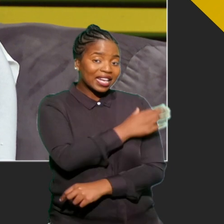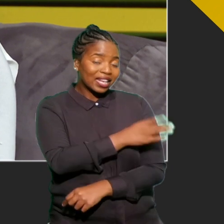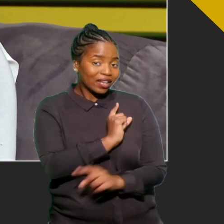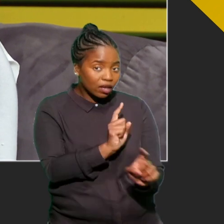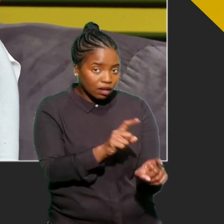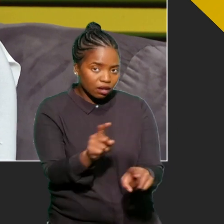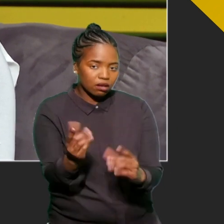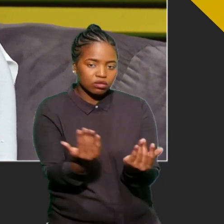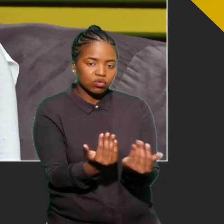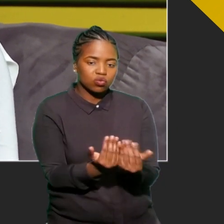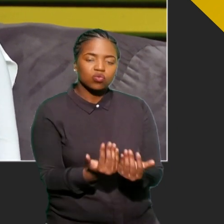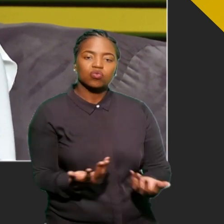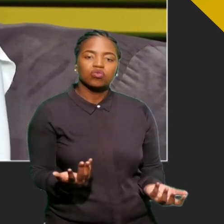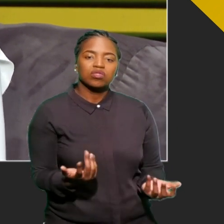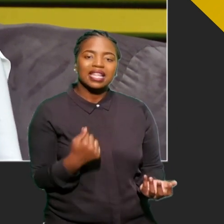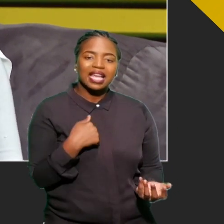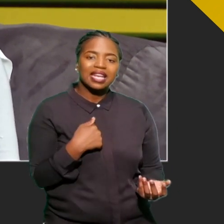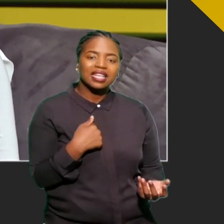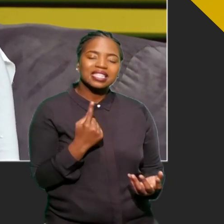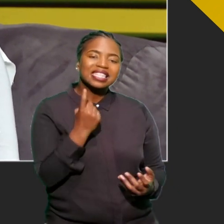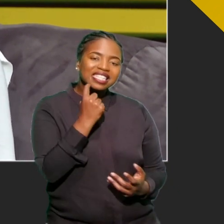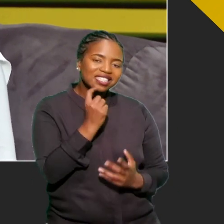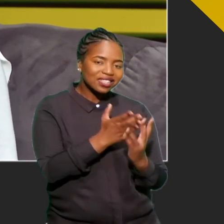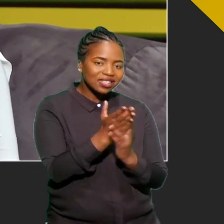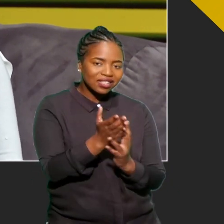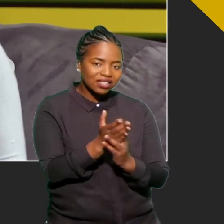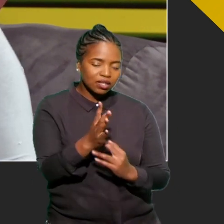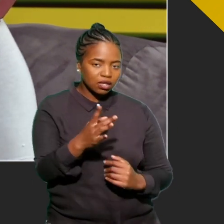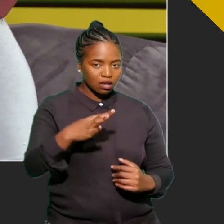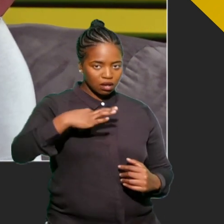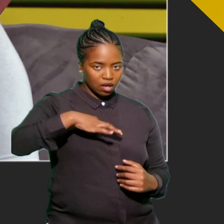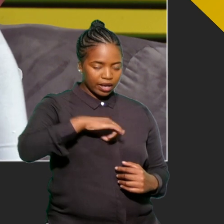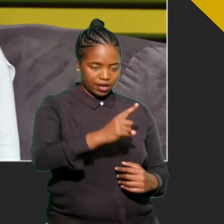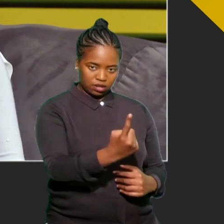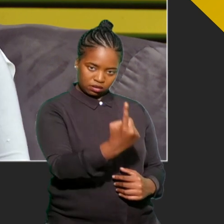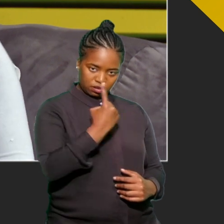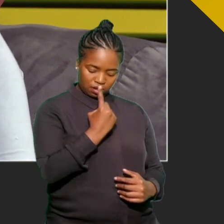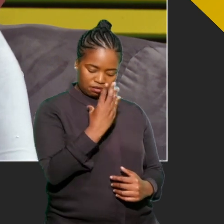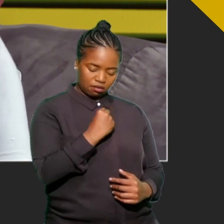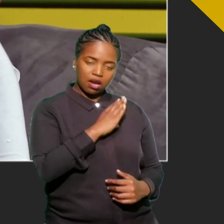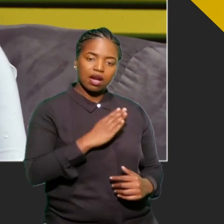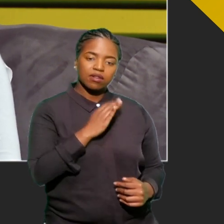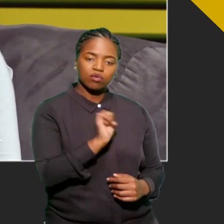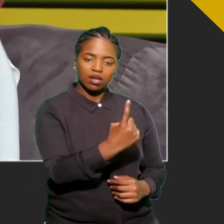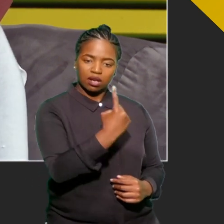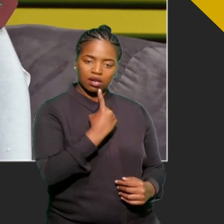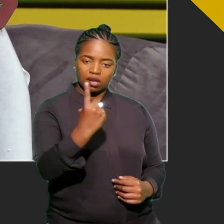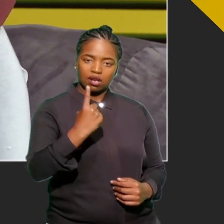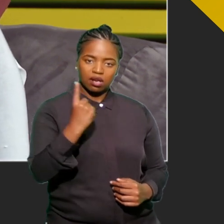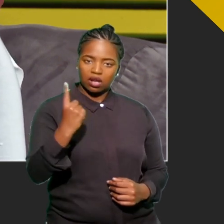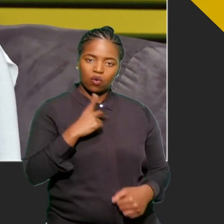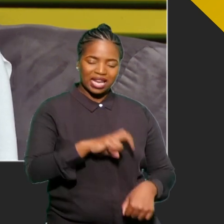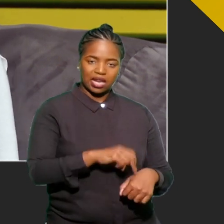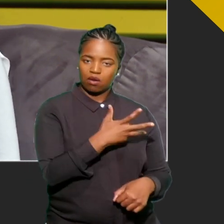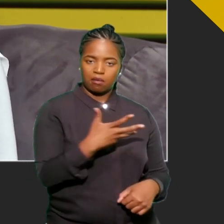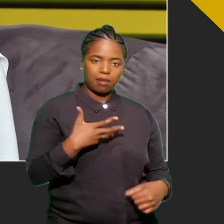Yeah, yeah. Yeah, then it makes it accessible for a teenager, which is zongbuza, is even comfortable. Remember, you don't need consent from